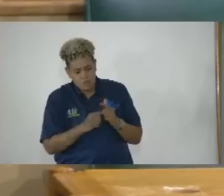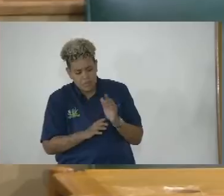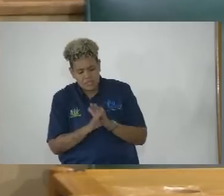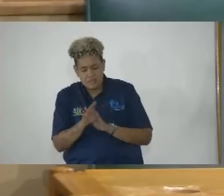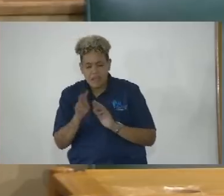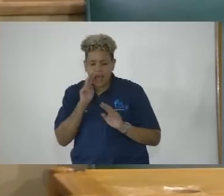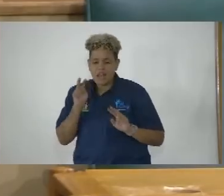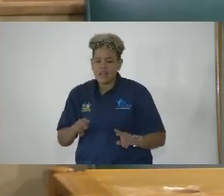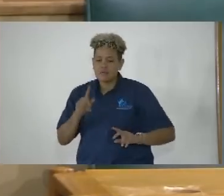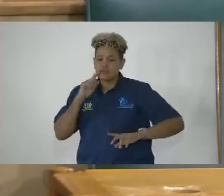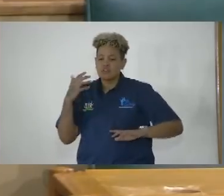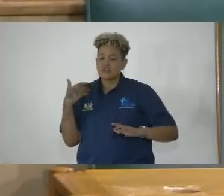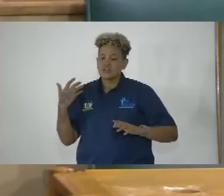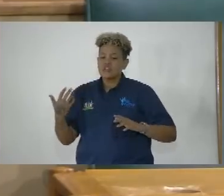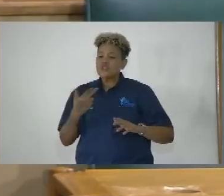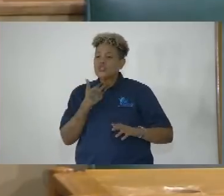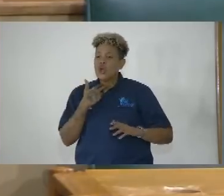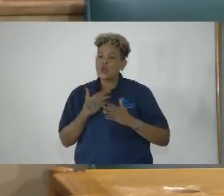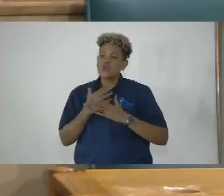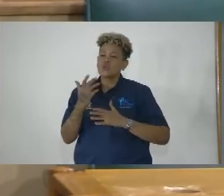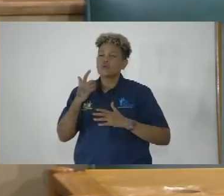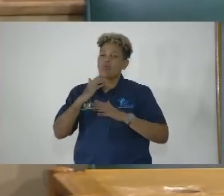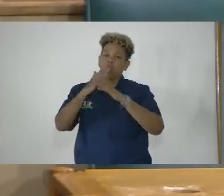development is being strangled by red tape.